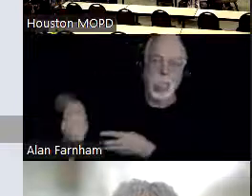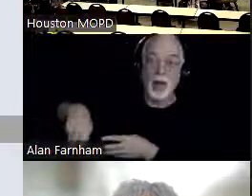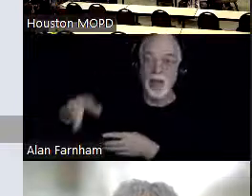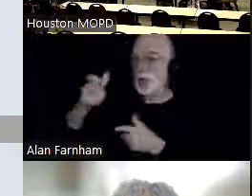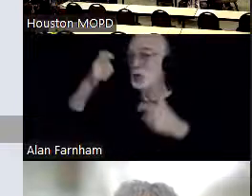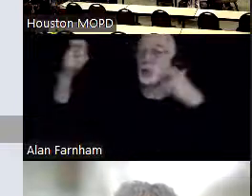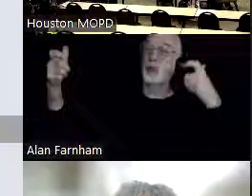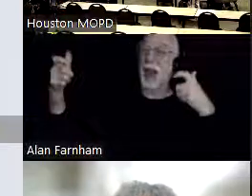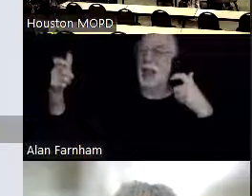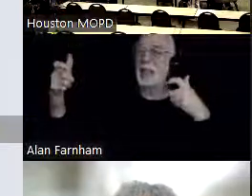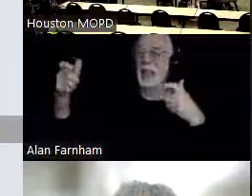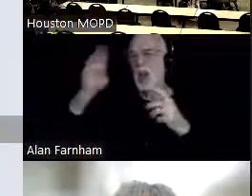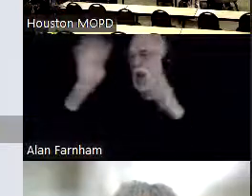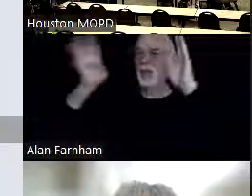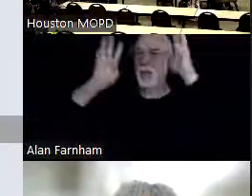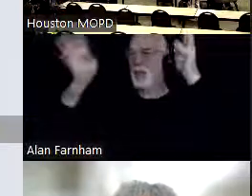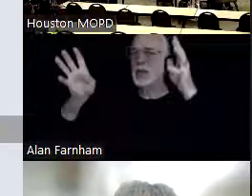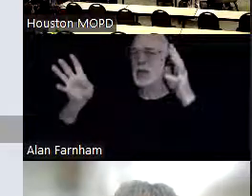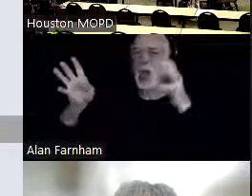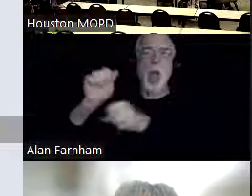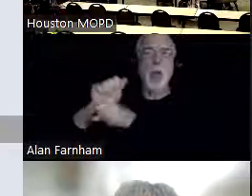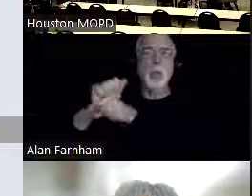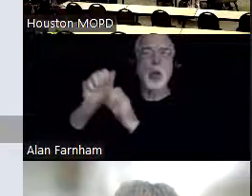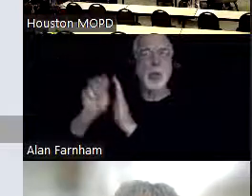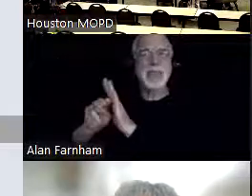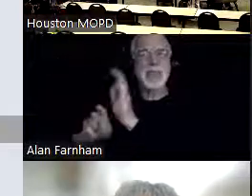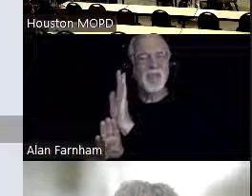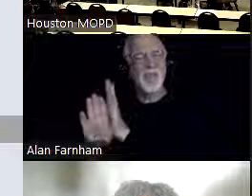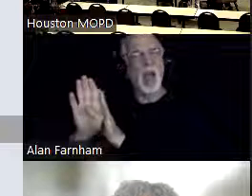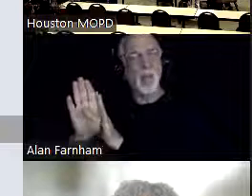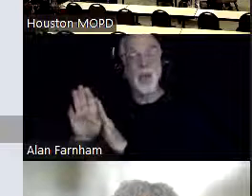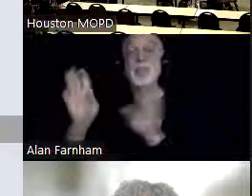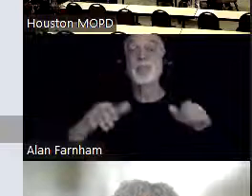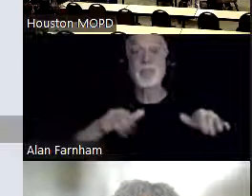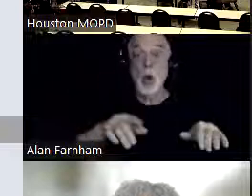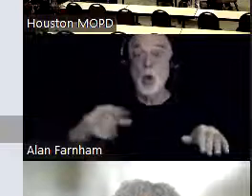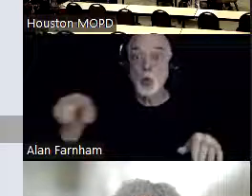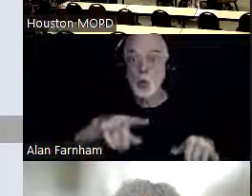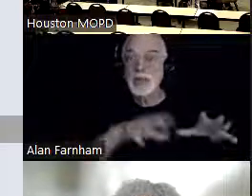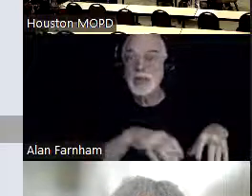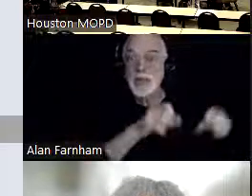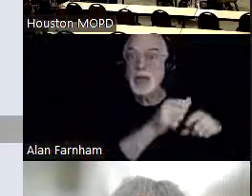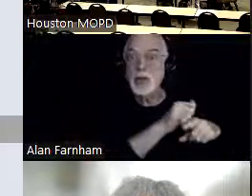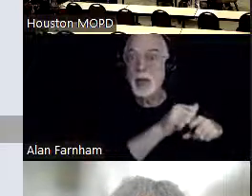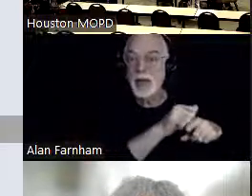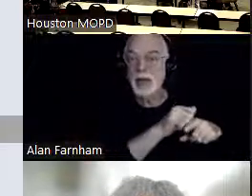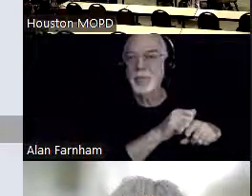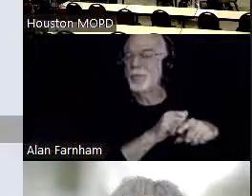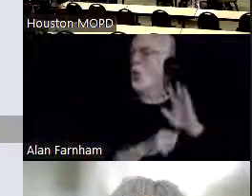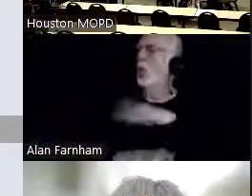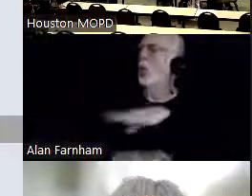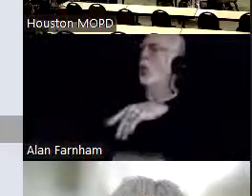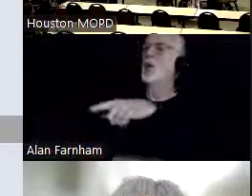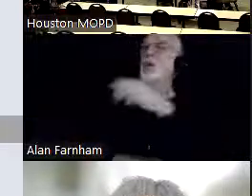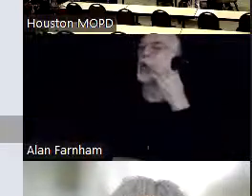innovation, employment development. How many of you have taken a training? I can't see you online, but I know you've done one of those